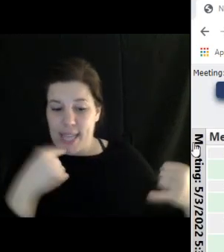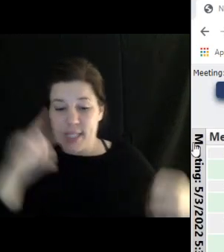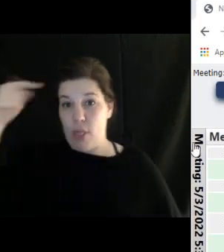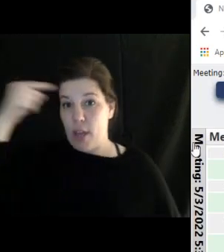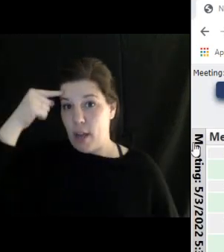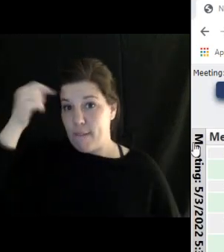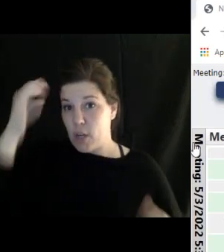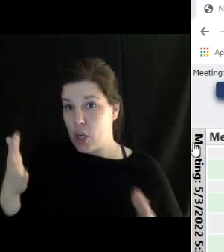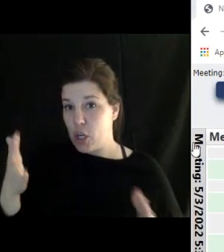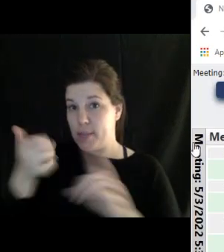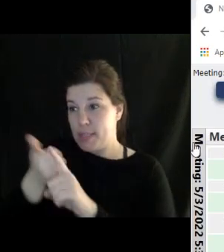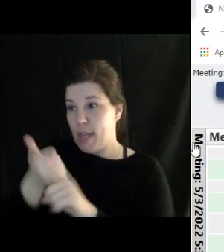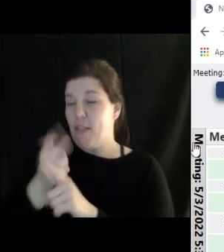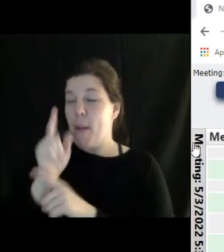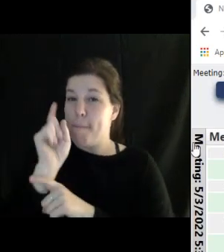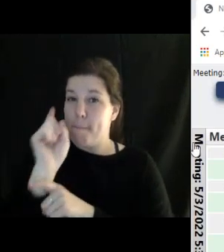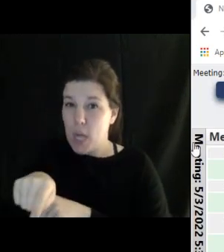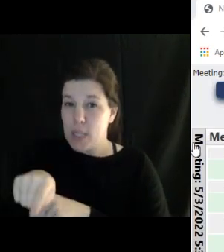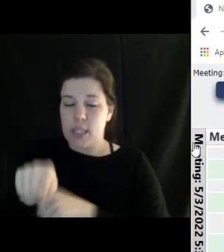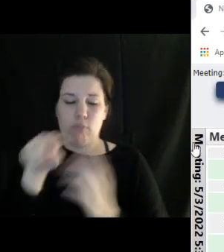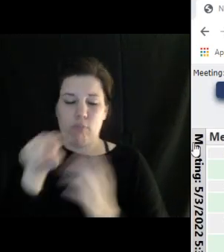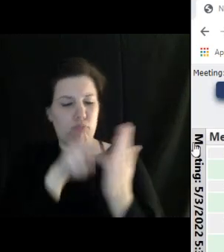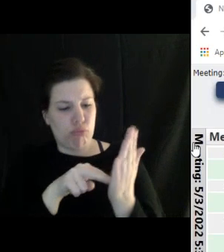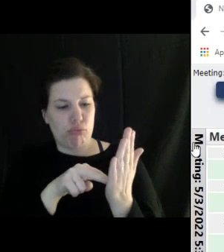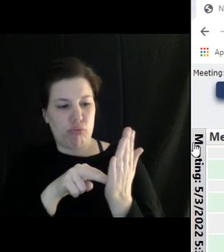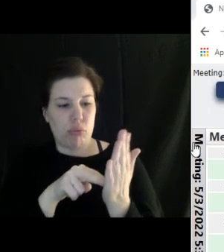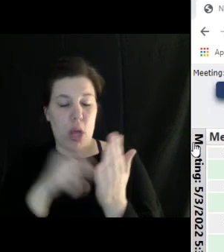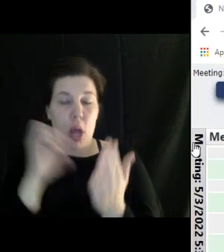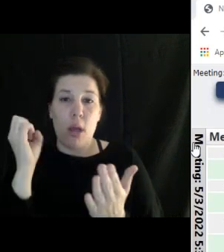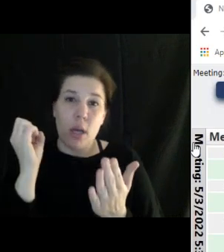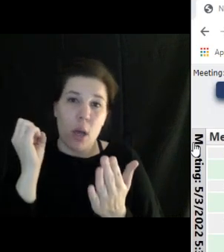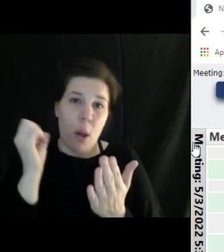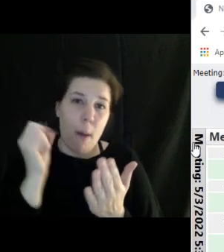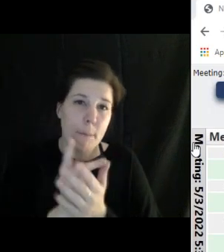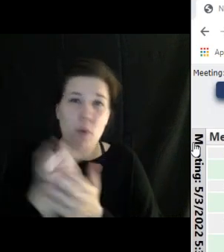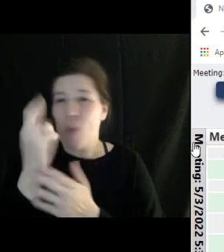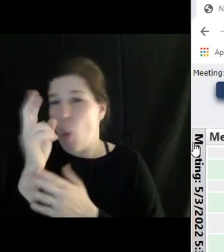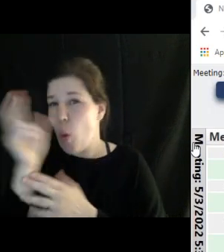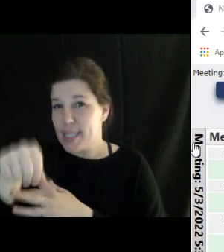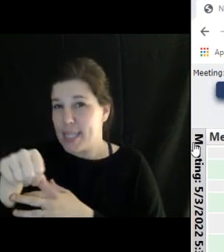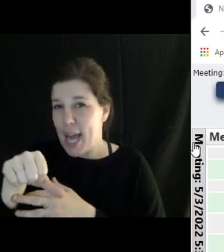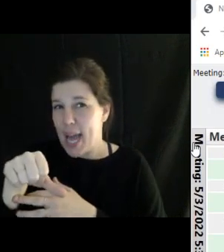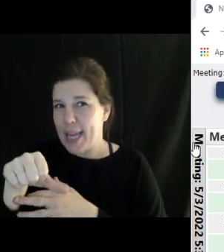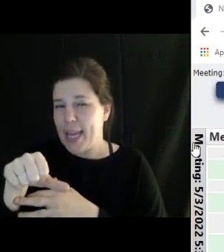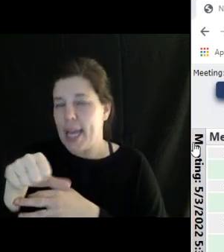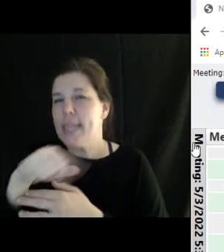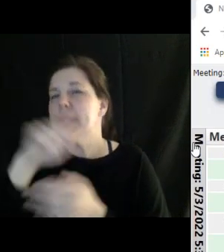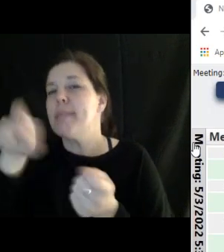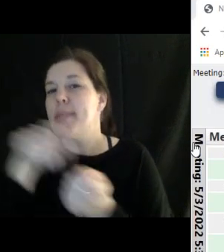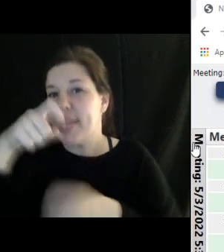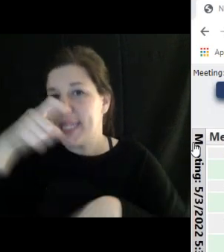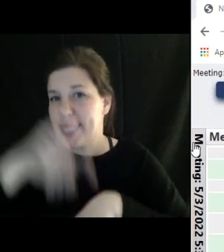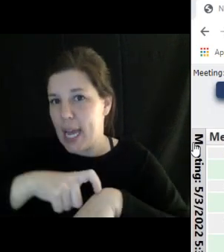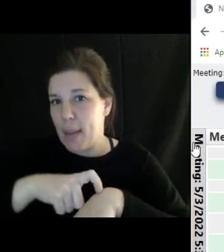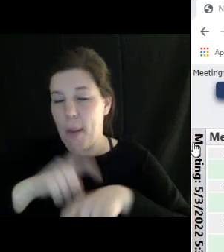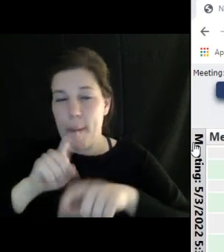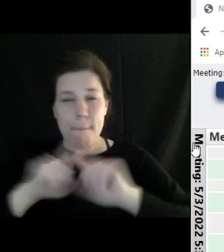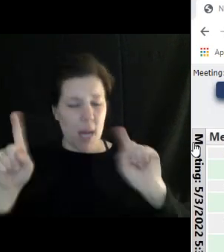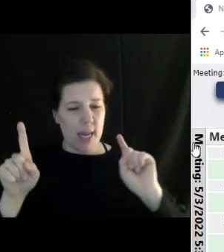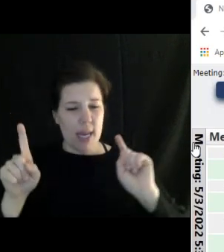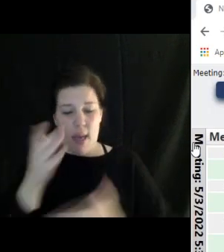him. Little odd fact, there's no timeline for when the legislature has to send the budget to the